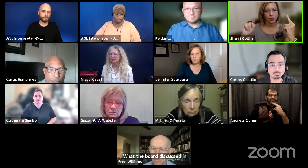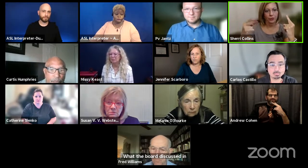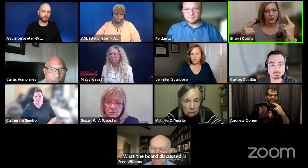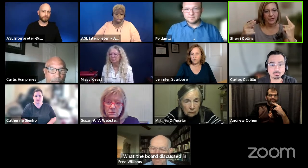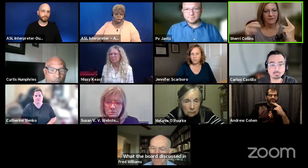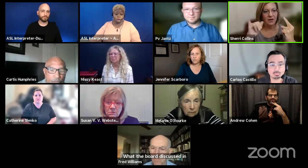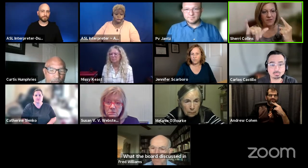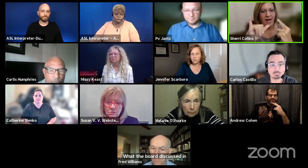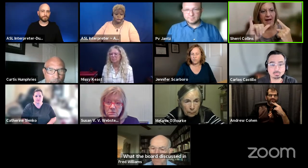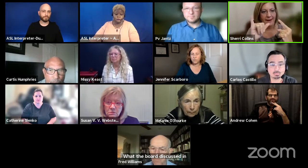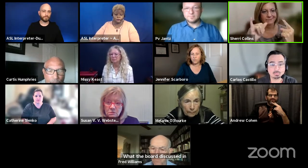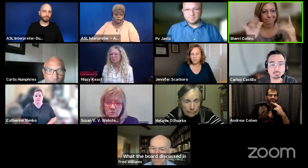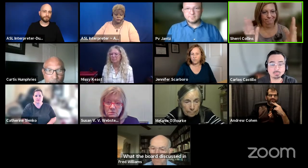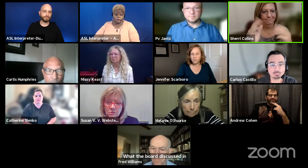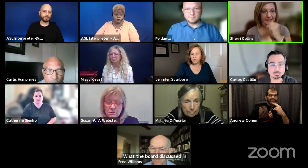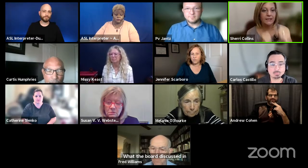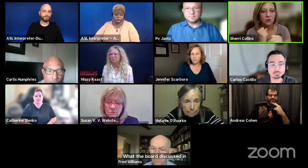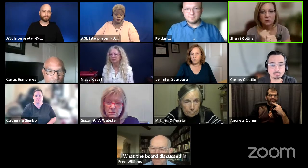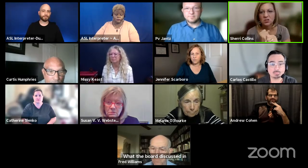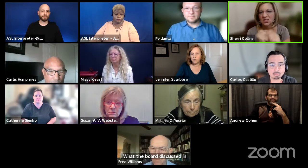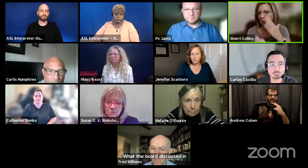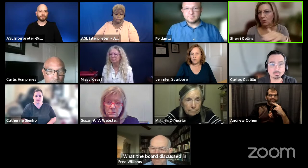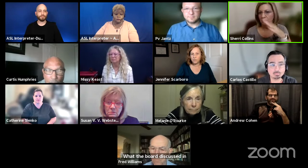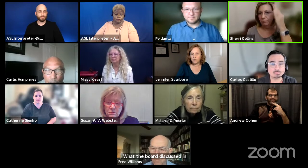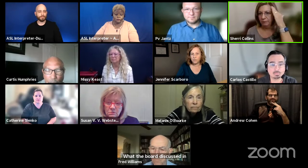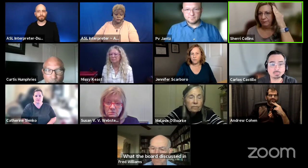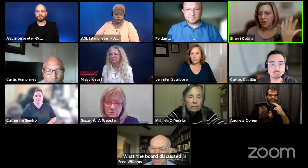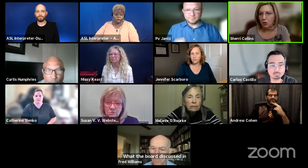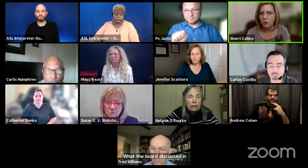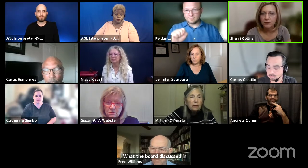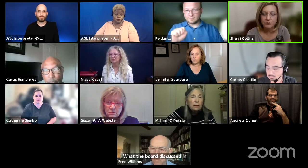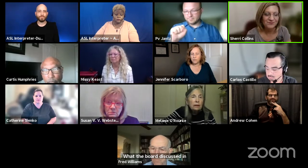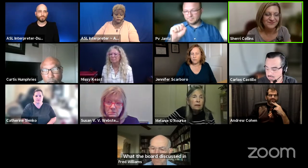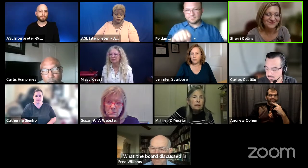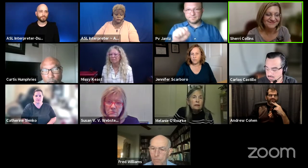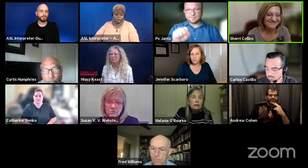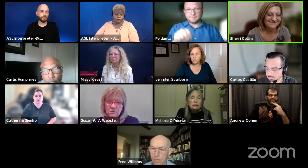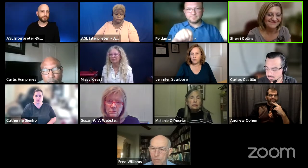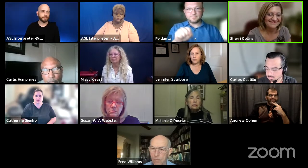June 30th of that year, just so they know.